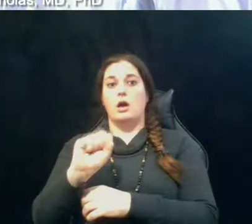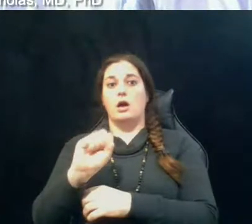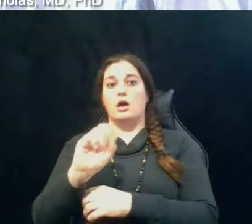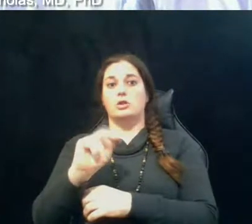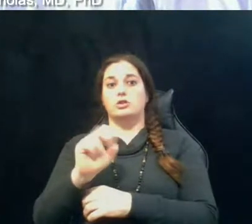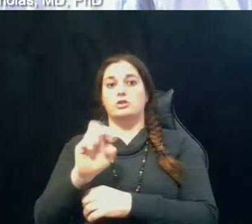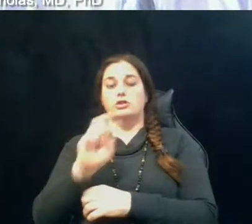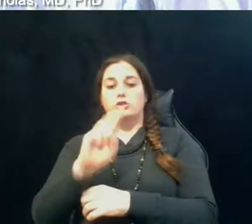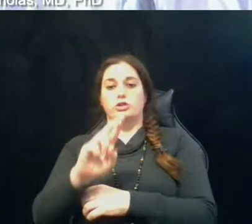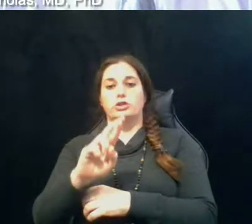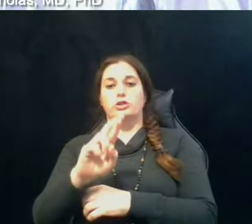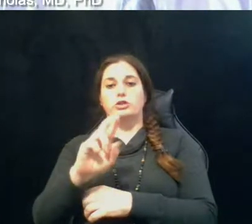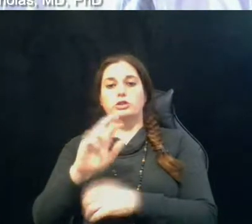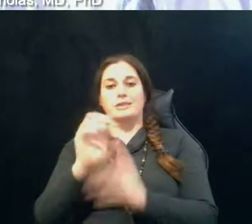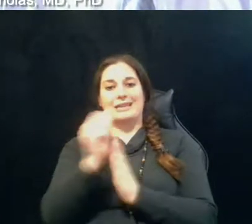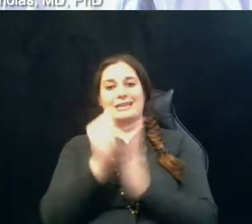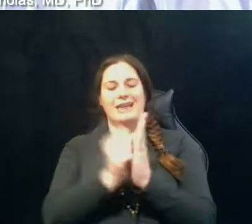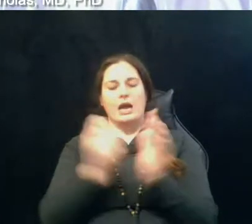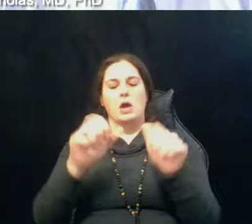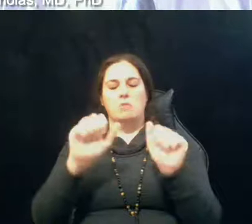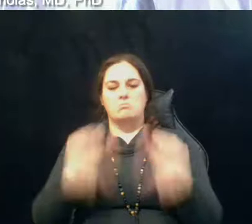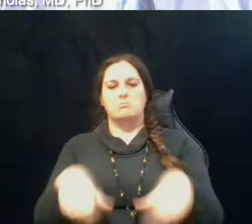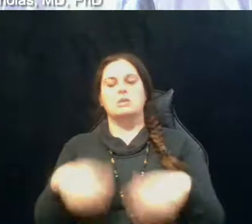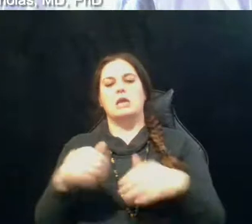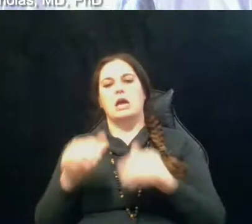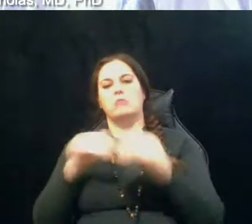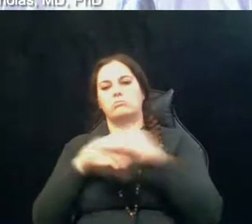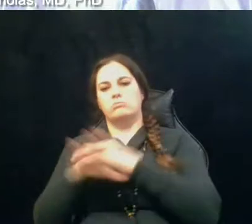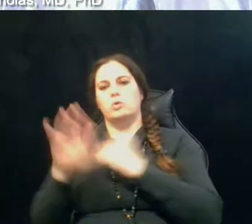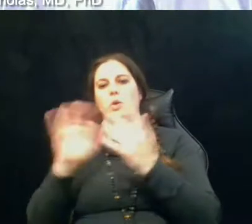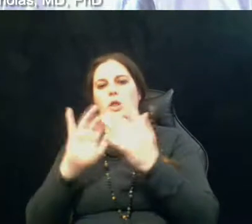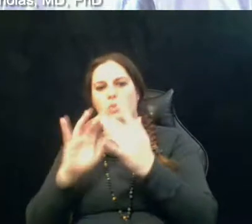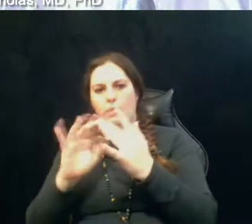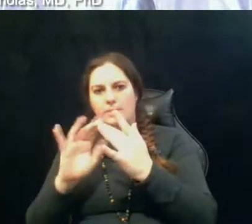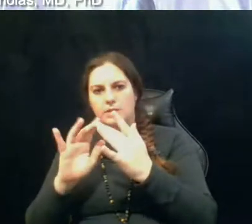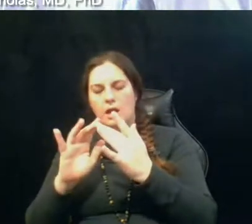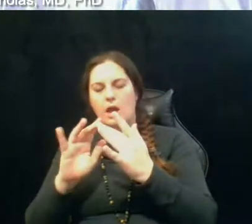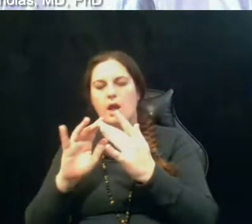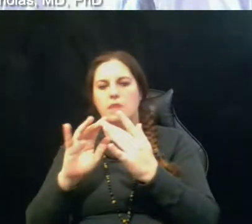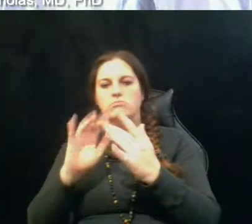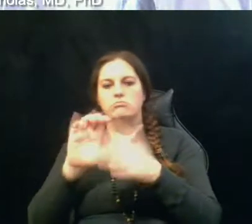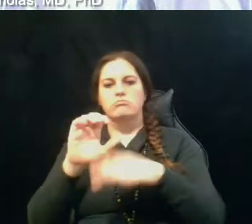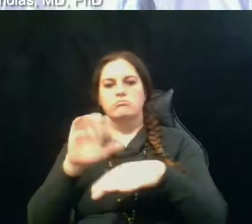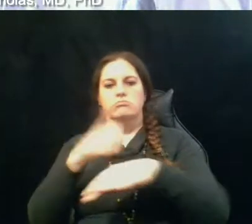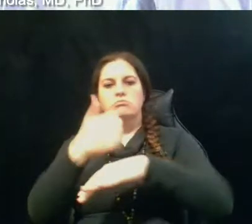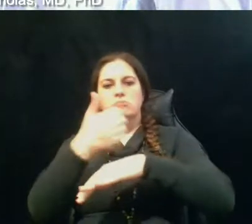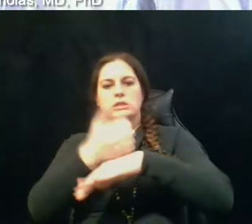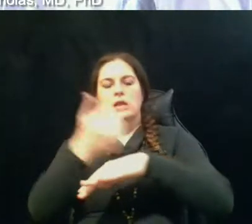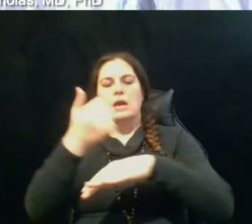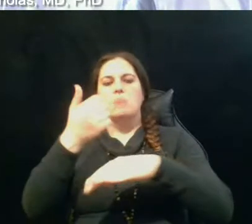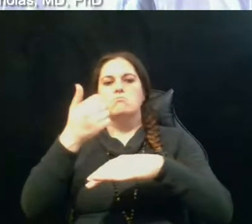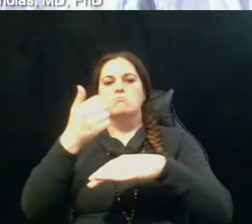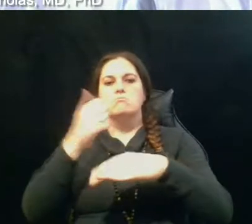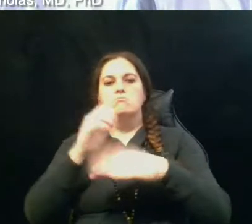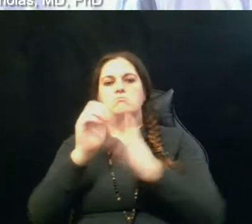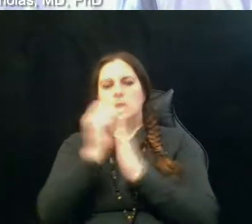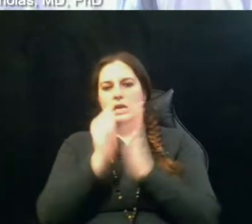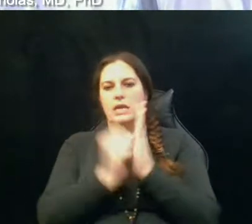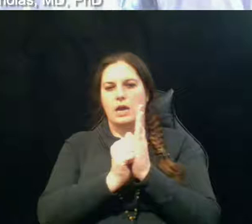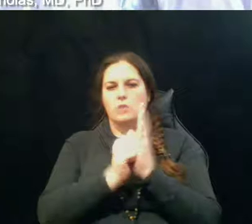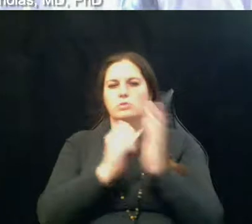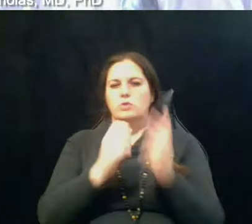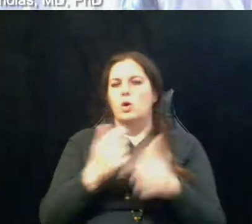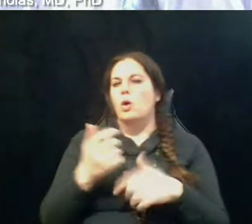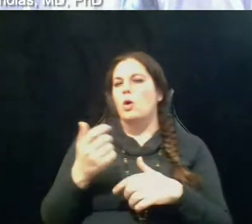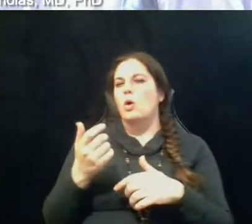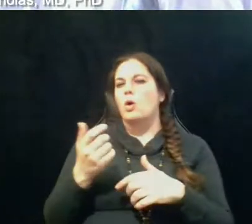ochsner.org/myochsner. So Dr. Sholas, what is Ochsner doing to help people with disabilities have access to the vaccines?